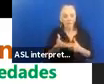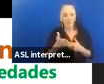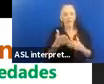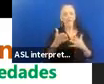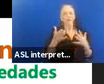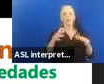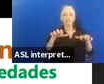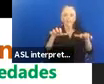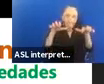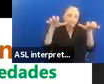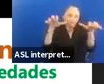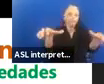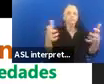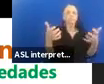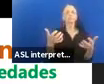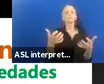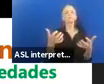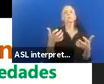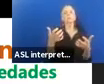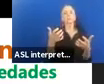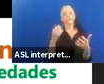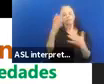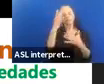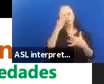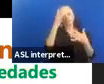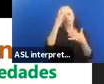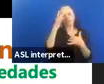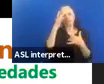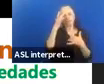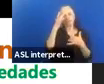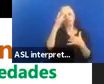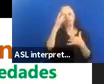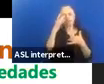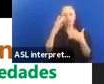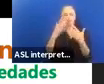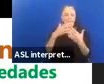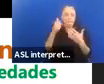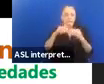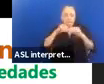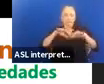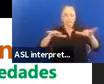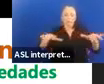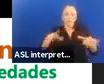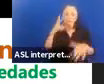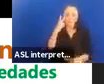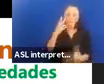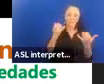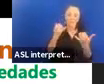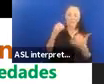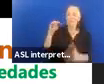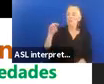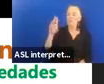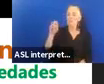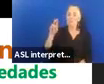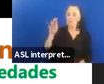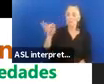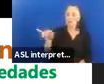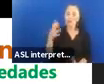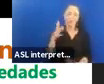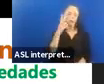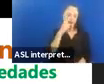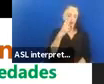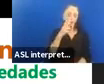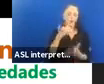where these diseases then spread. And that's what we're seeing in Mumbai today and what we've seen in New York